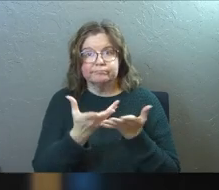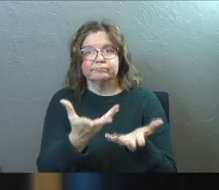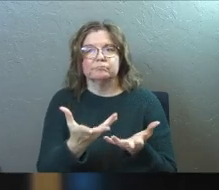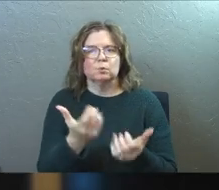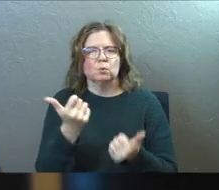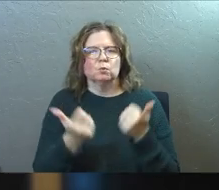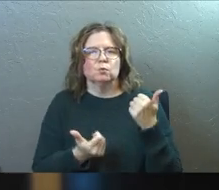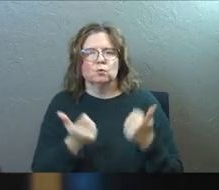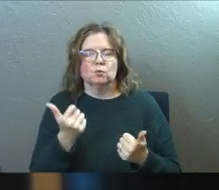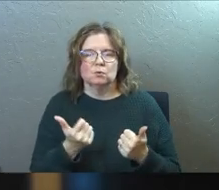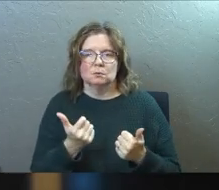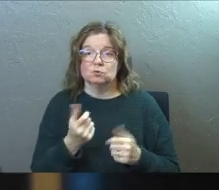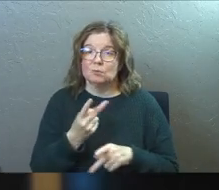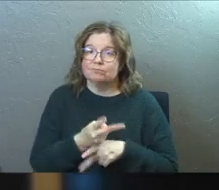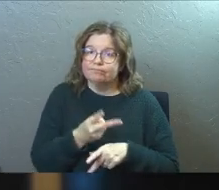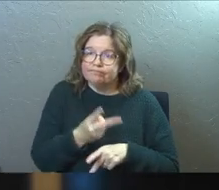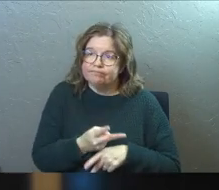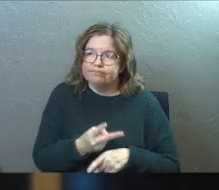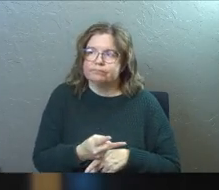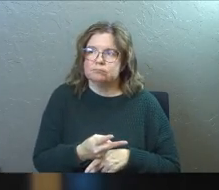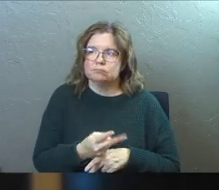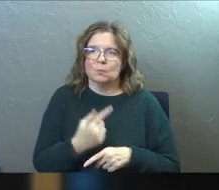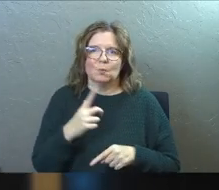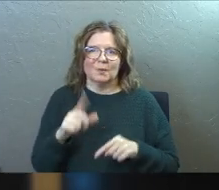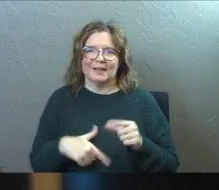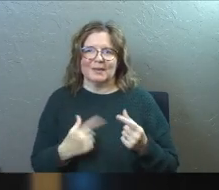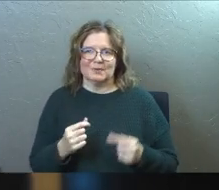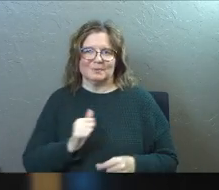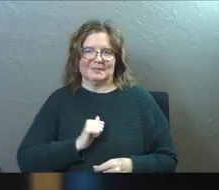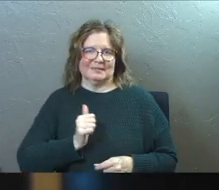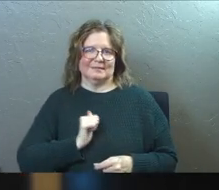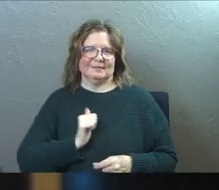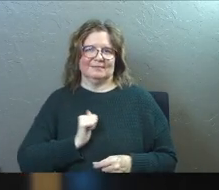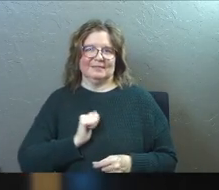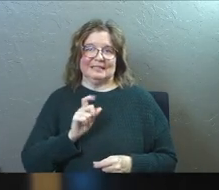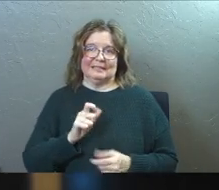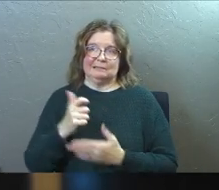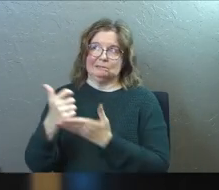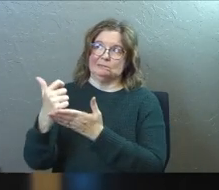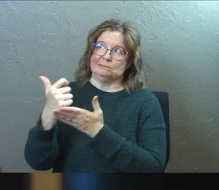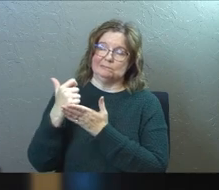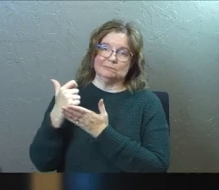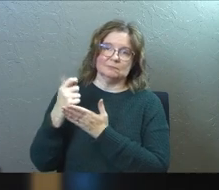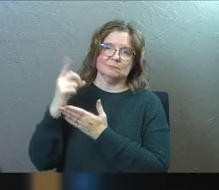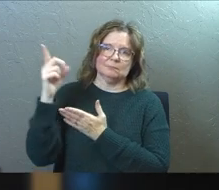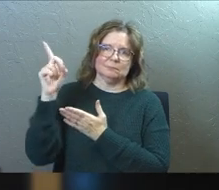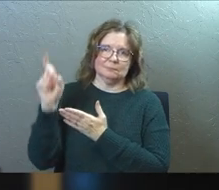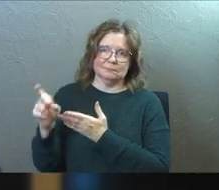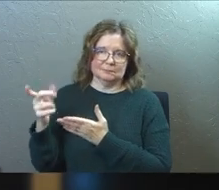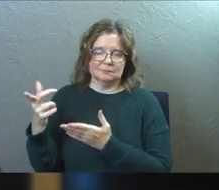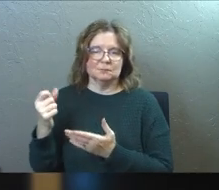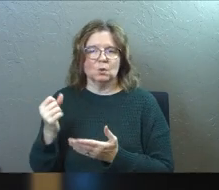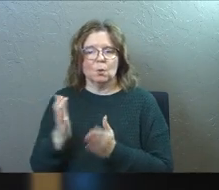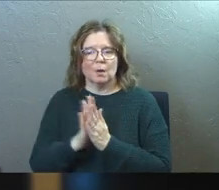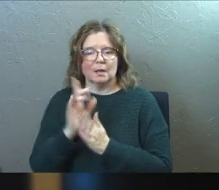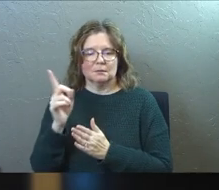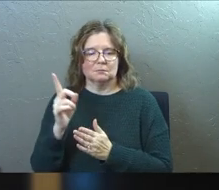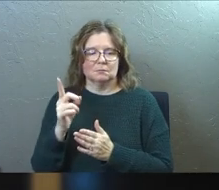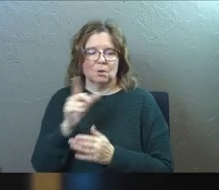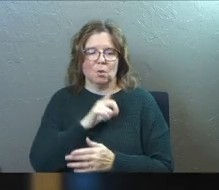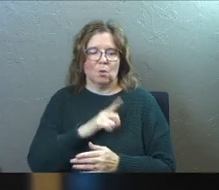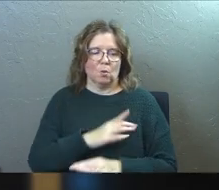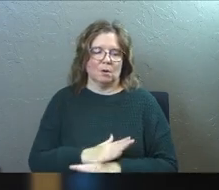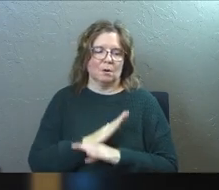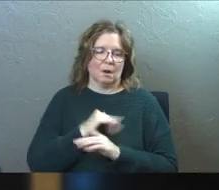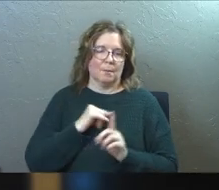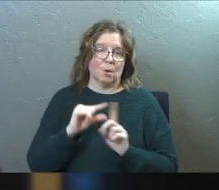express. But there's just a danger, right? Again, we can't do it. Like James says, ourselves, we need the Lord's help. And so ask him, Lord, guard my